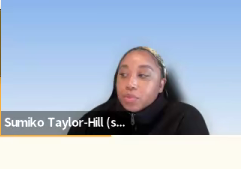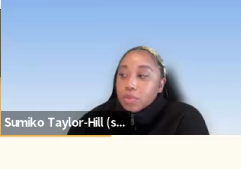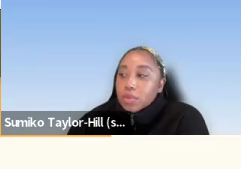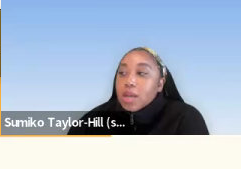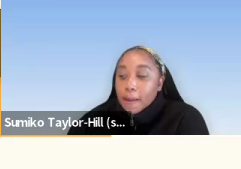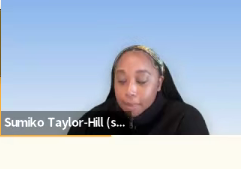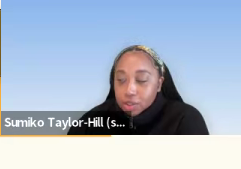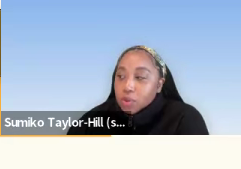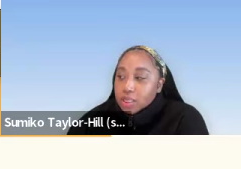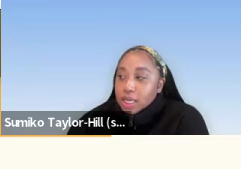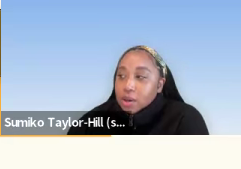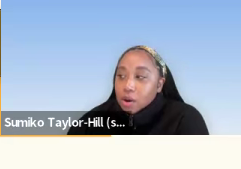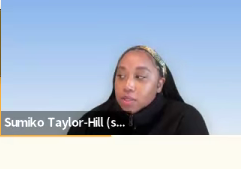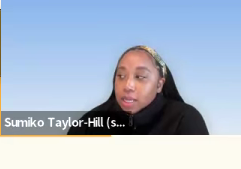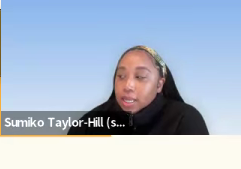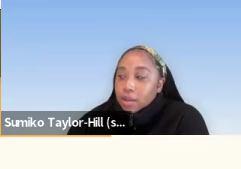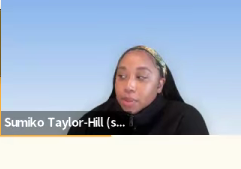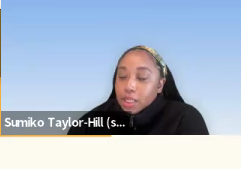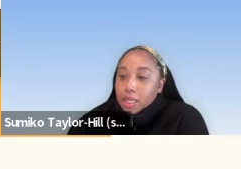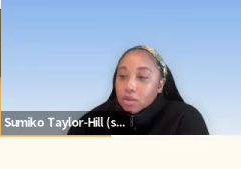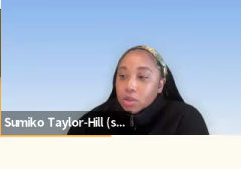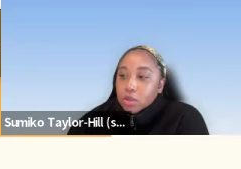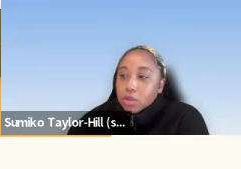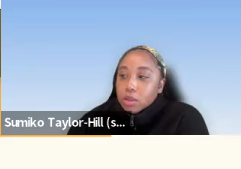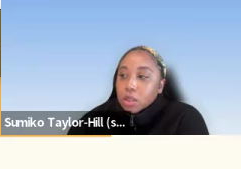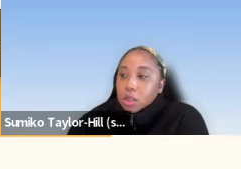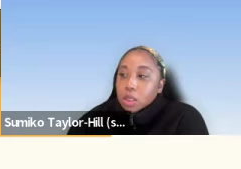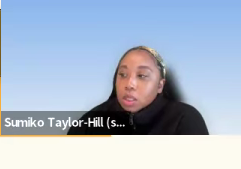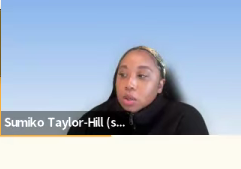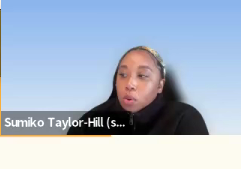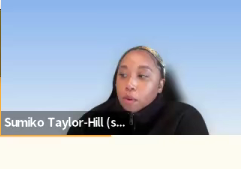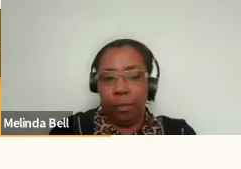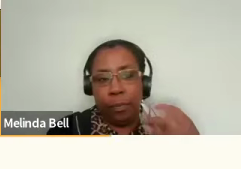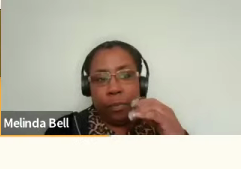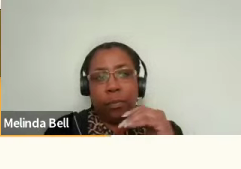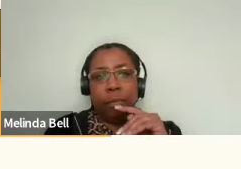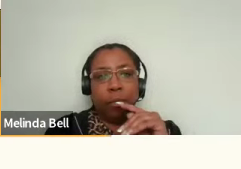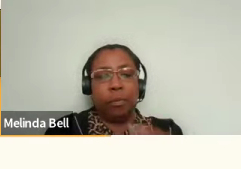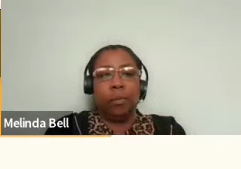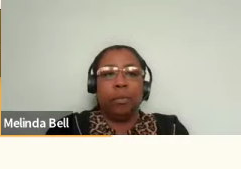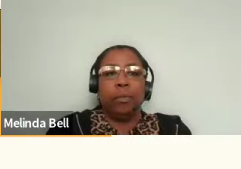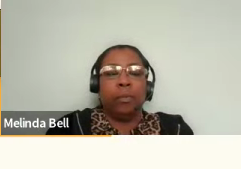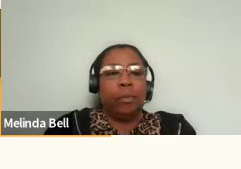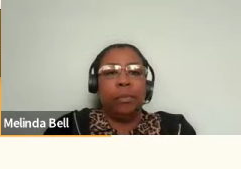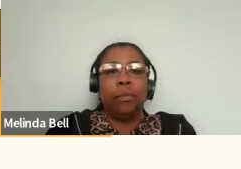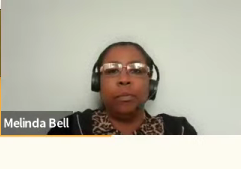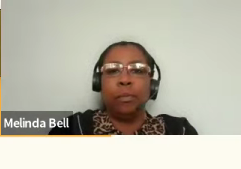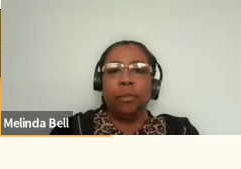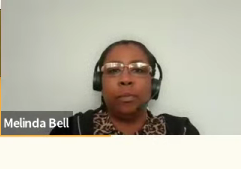councils: Measure 110 Oversight and Accountability Council, the Oregon Food Bank